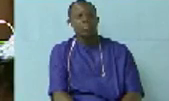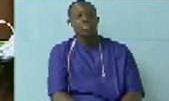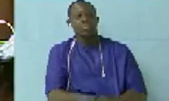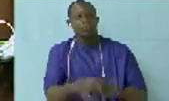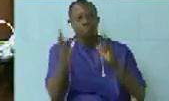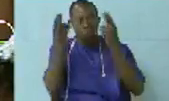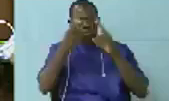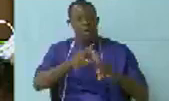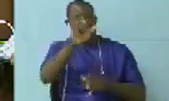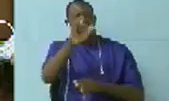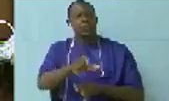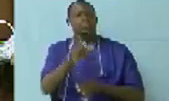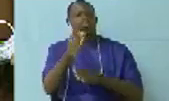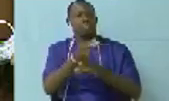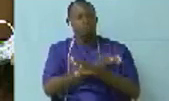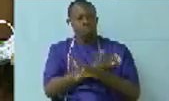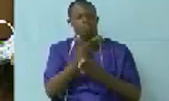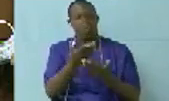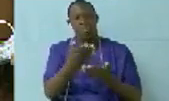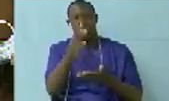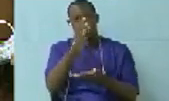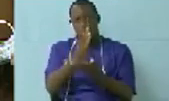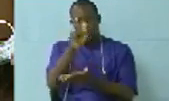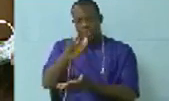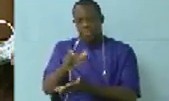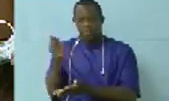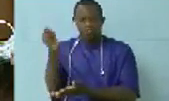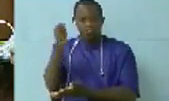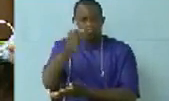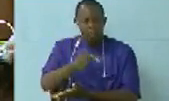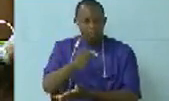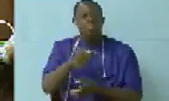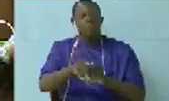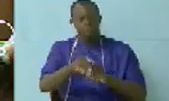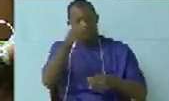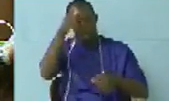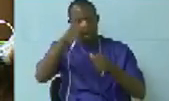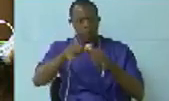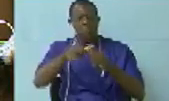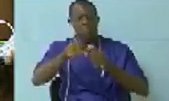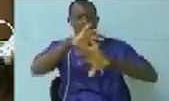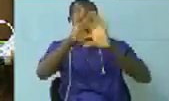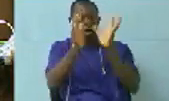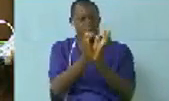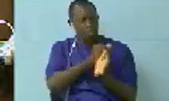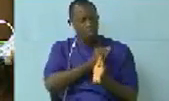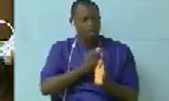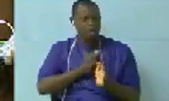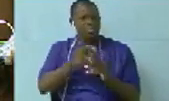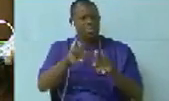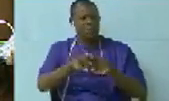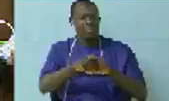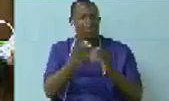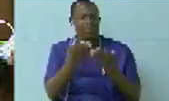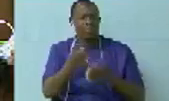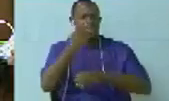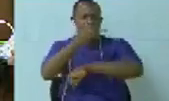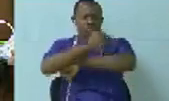dealing with institutional hearings and the context in which that is in our work plan. Just